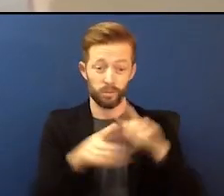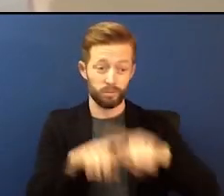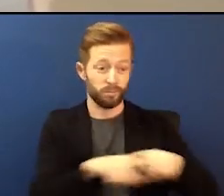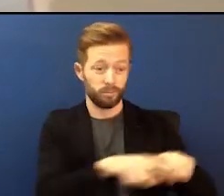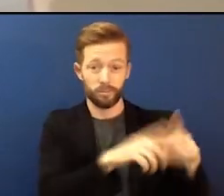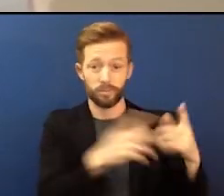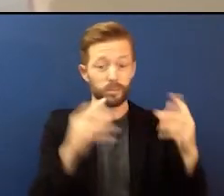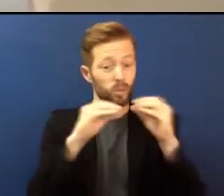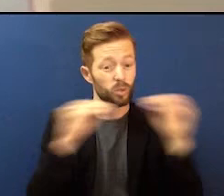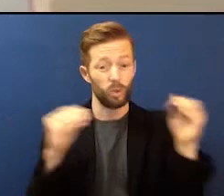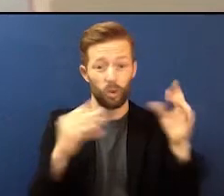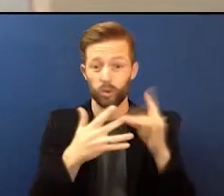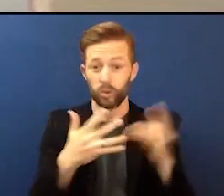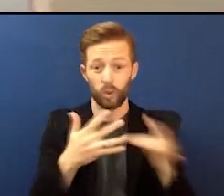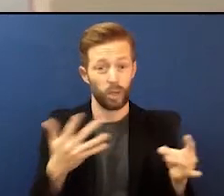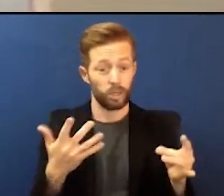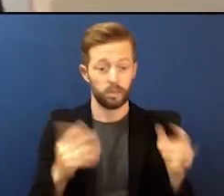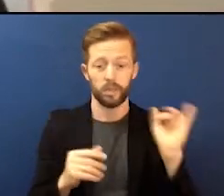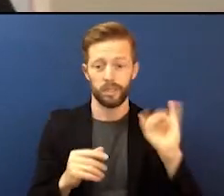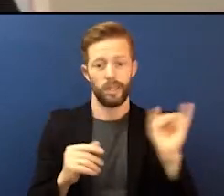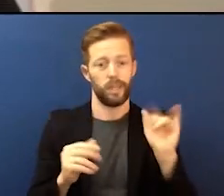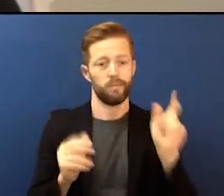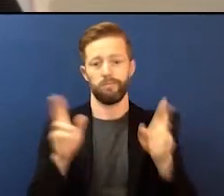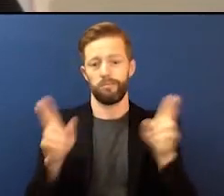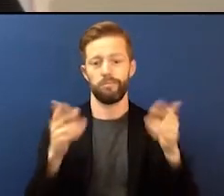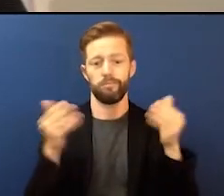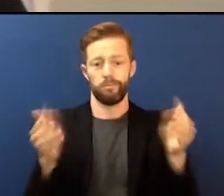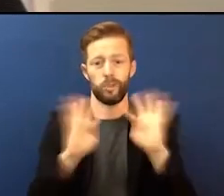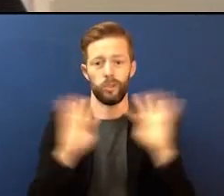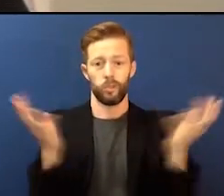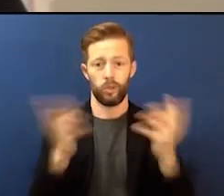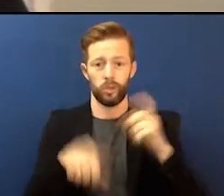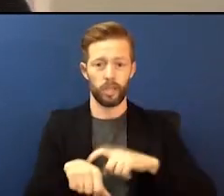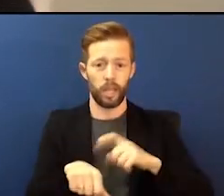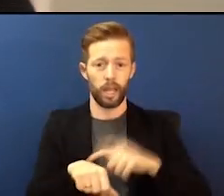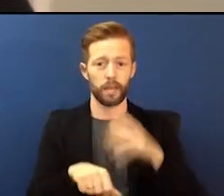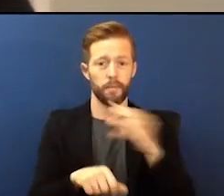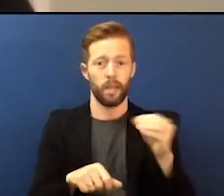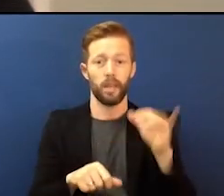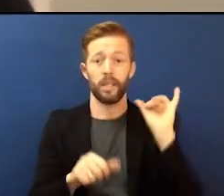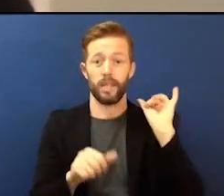schedules, in some school systems, there's no choice. It's large group circle time, and